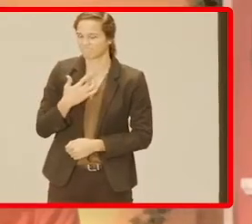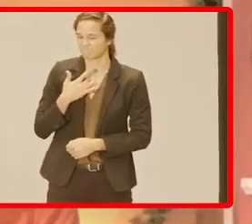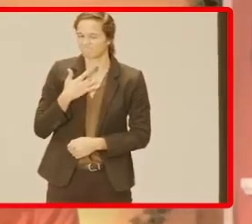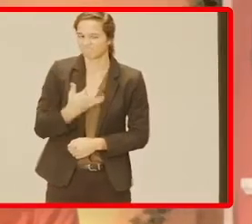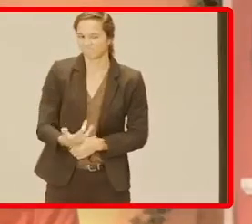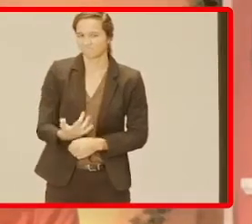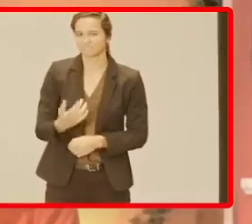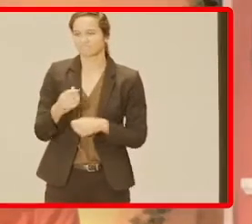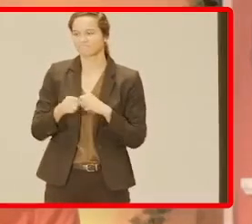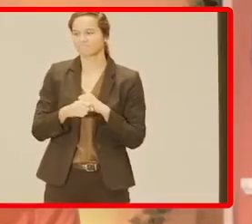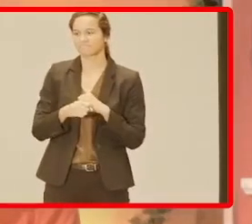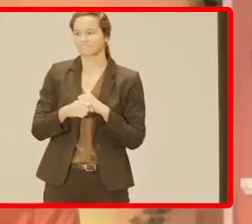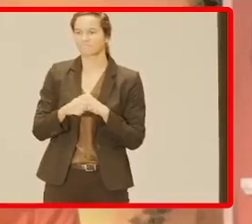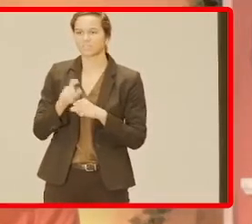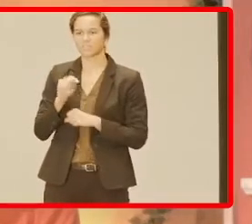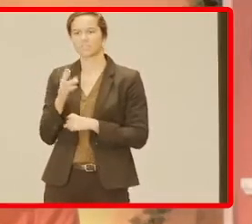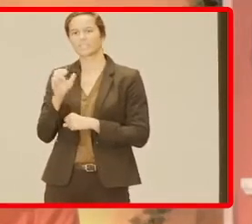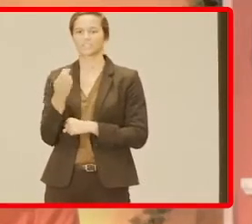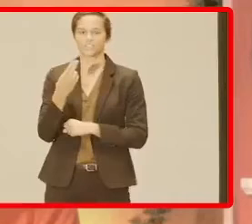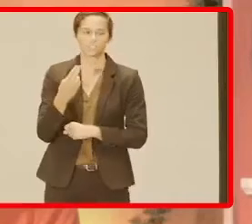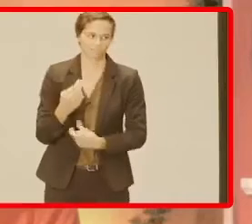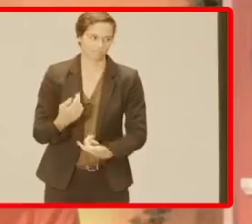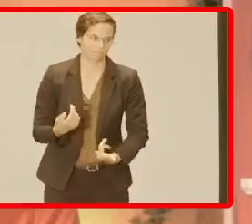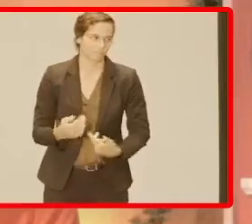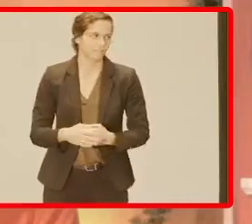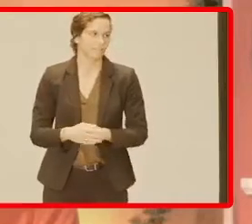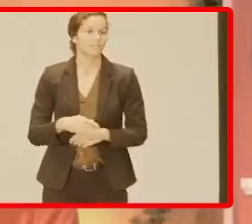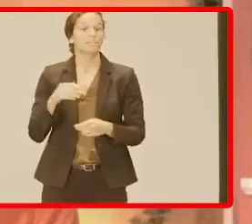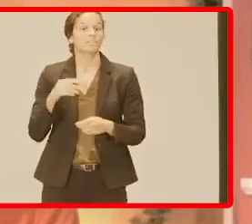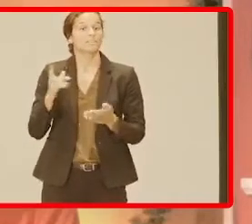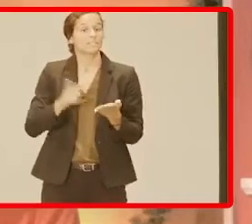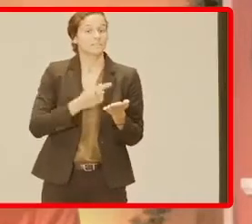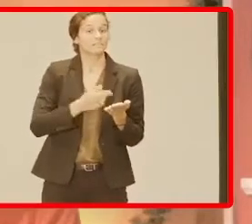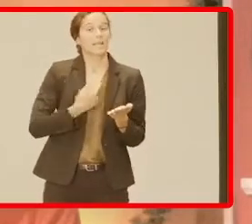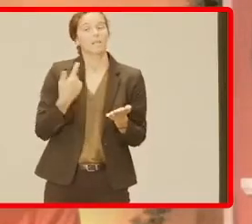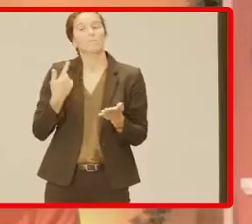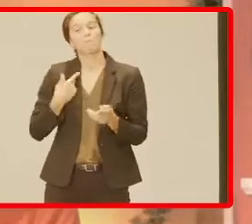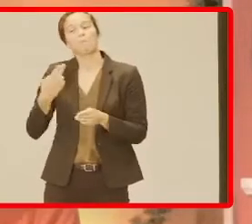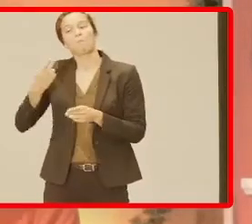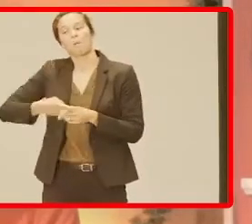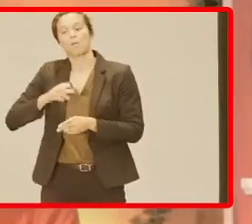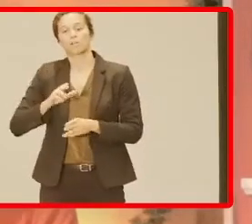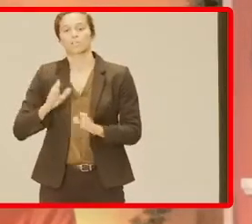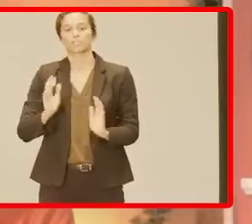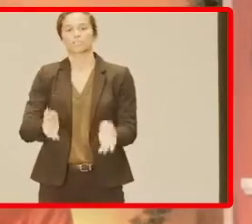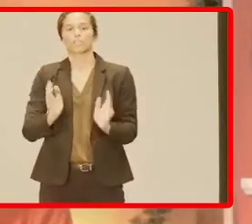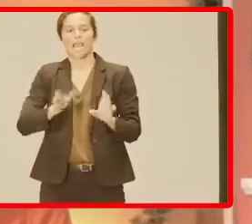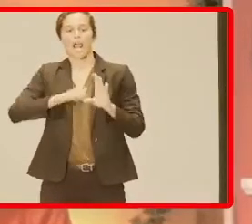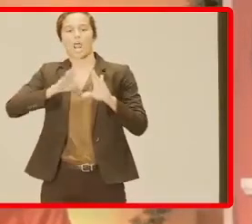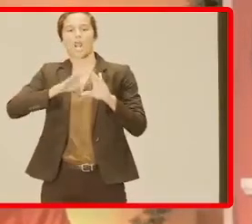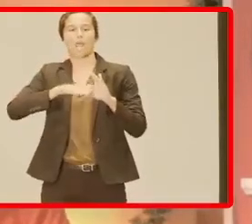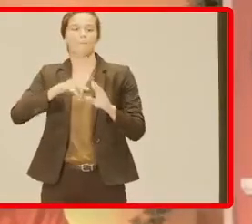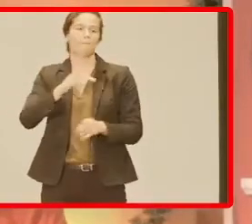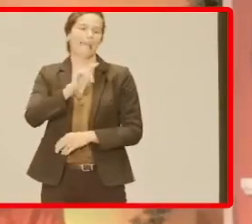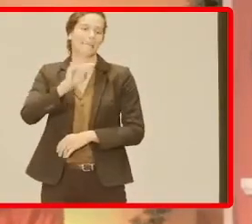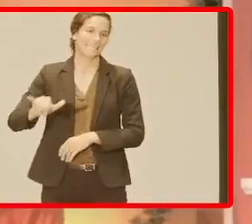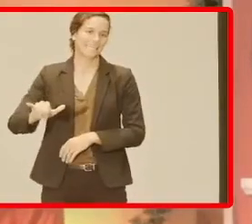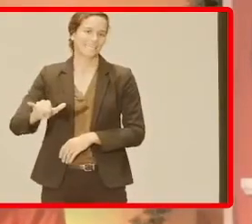But on more than one occasion, I've been called Chatty Patty. So I'm